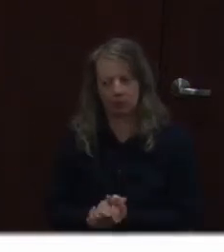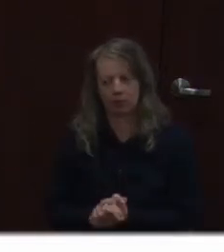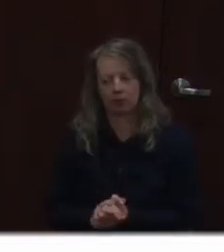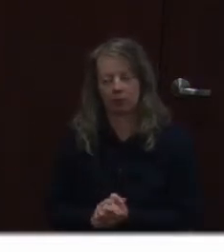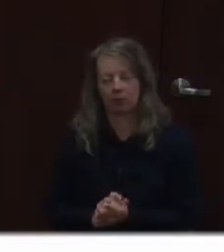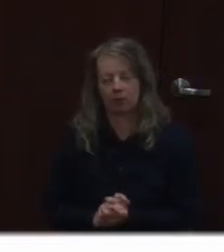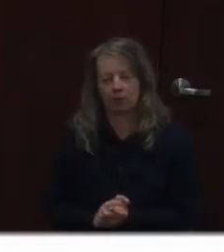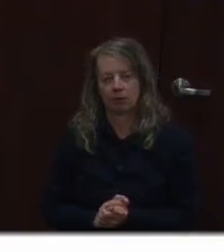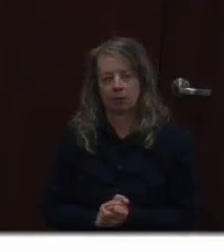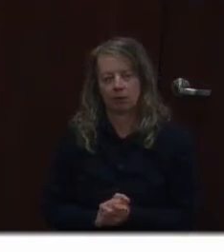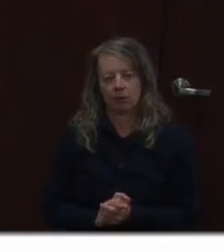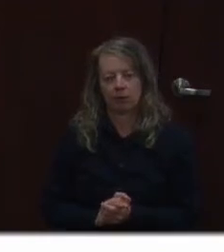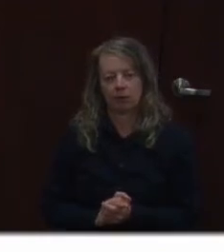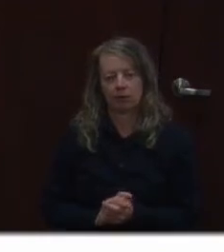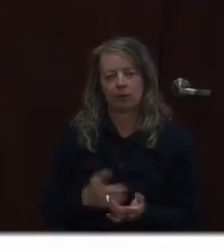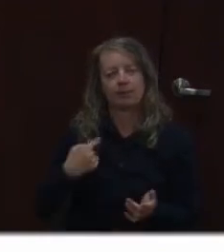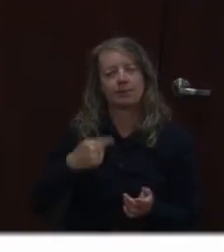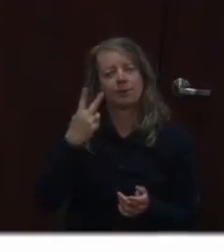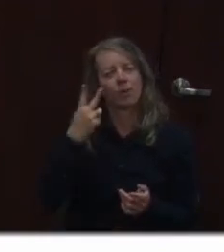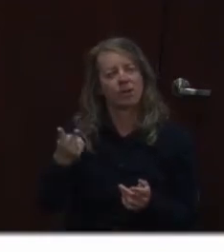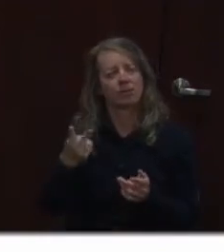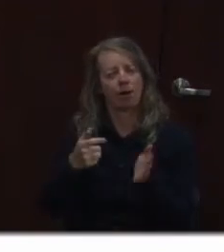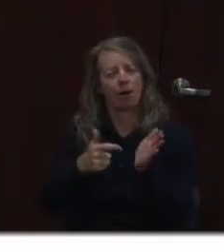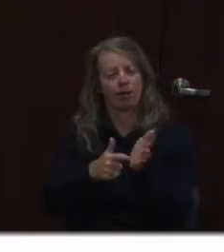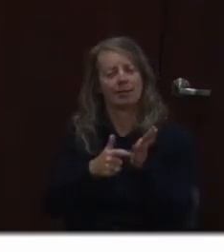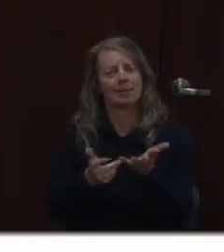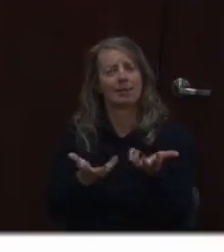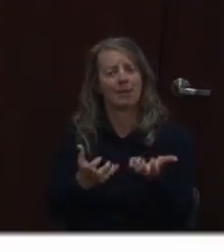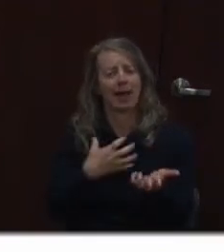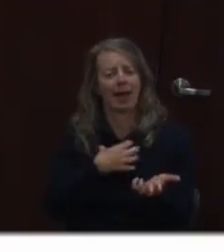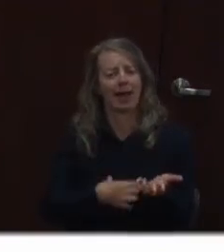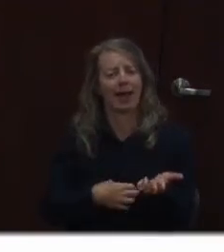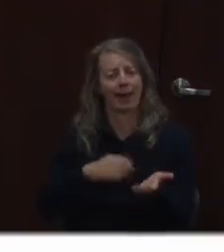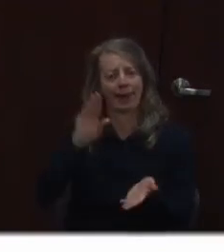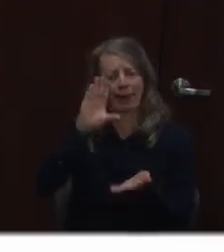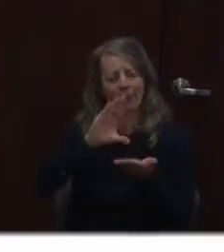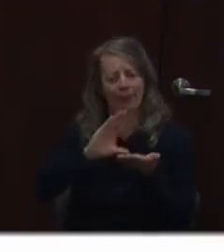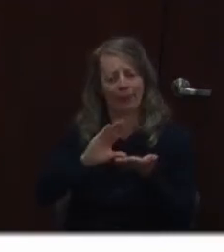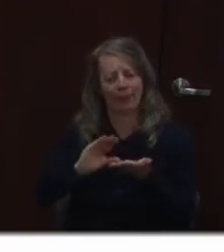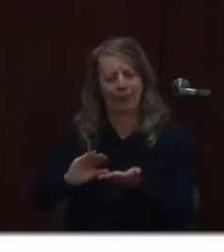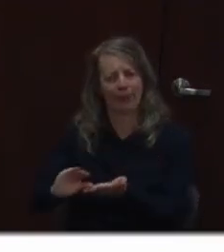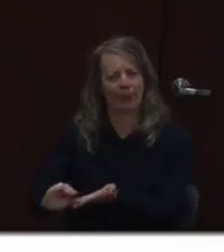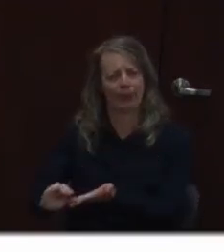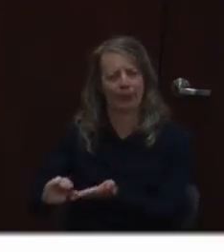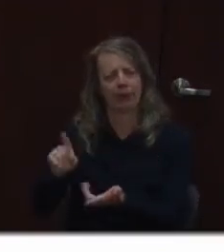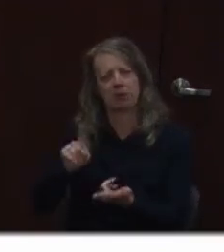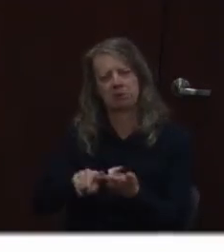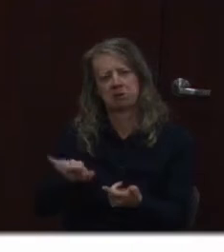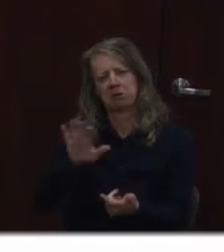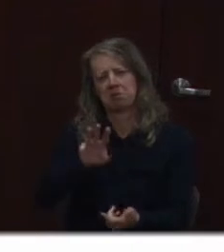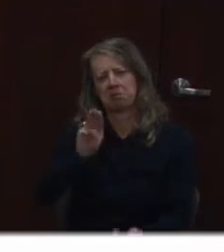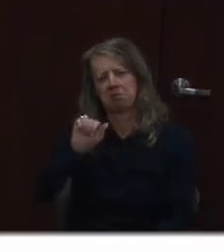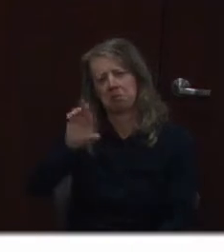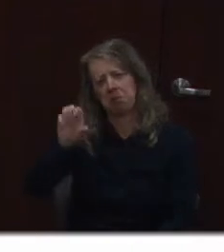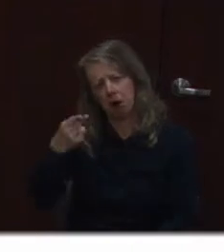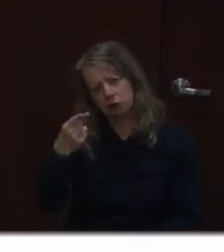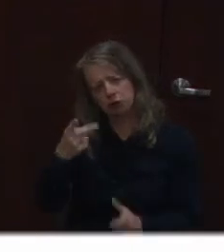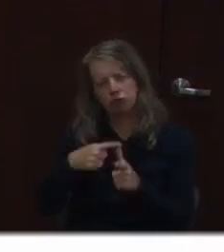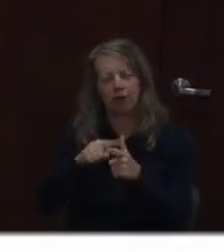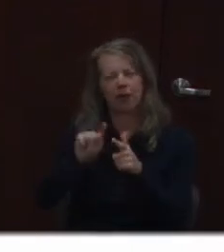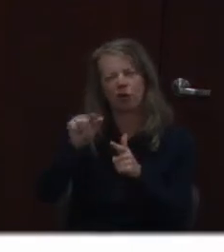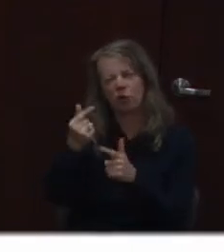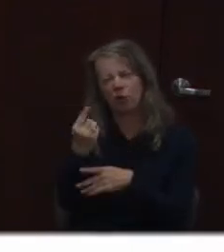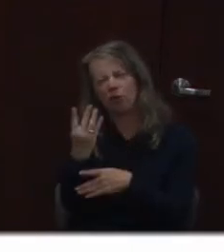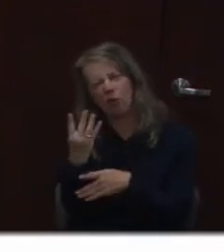We saw demand taper until, around March when broader groups were